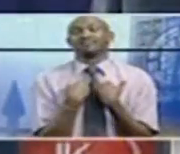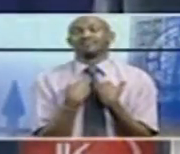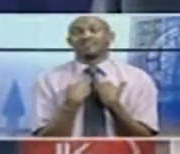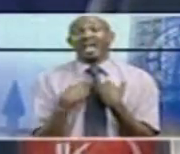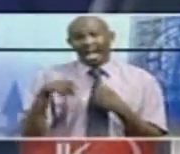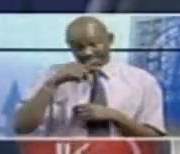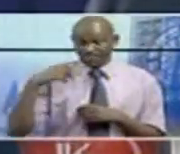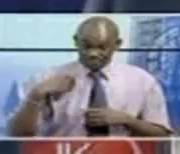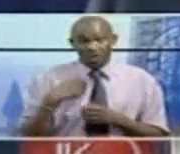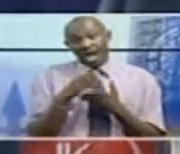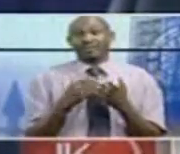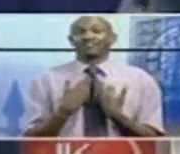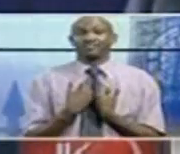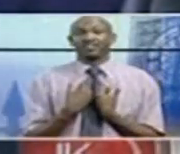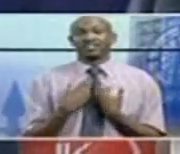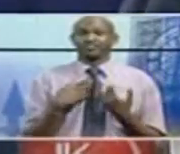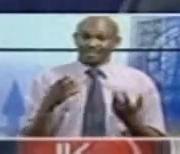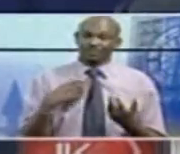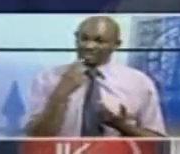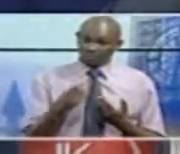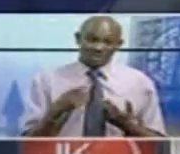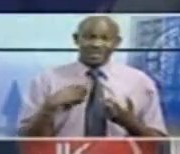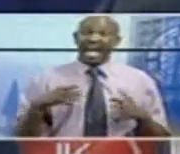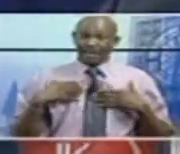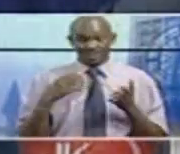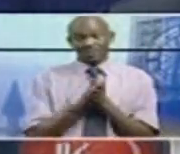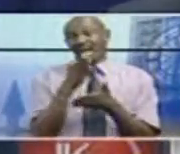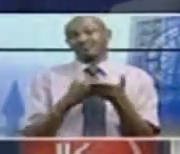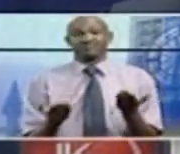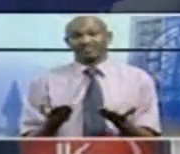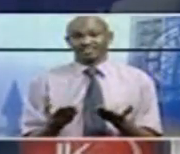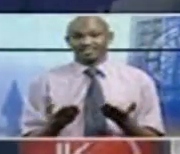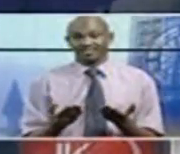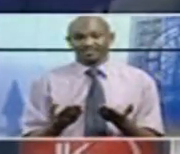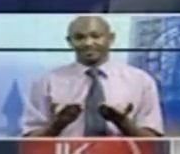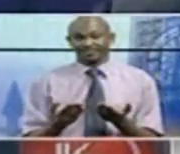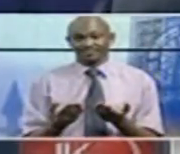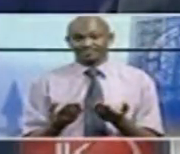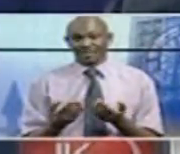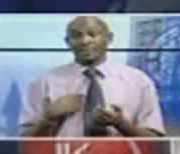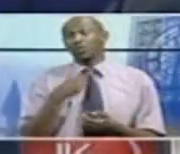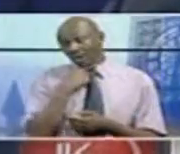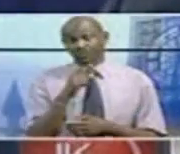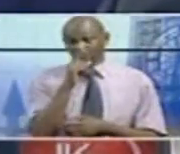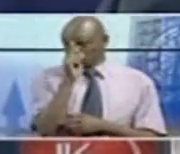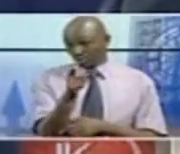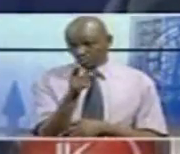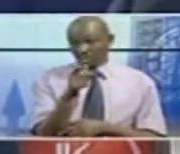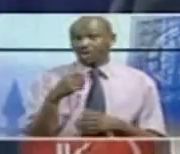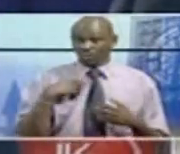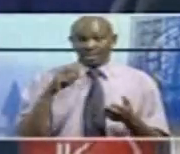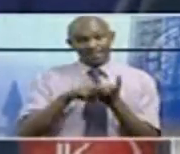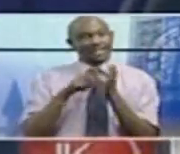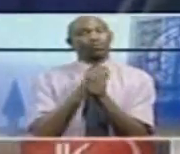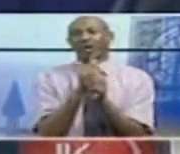least us, we had a half. Mm-hmm. So, but we are happy with our half. Mm. So, I want to assure Rono, we mean